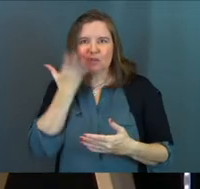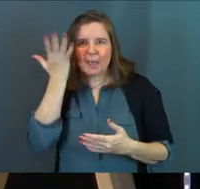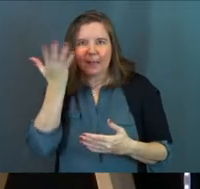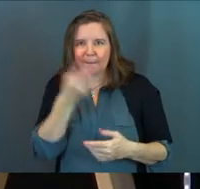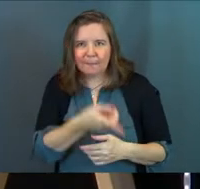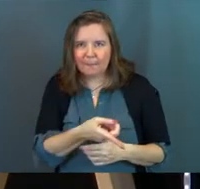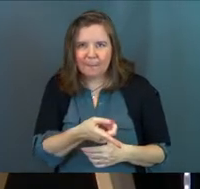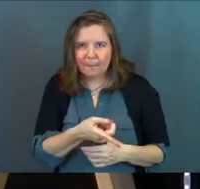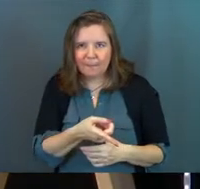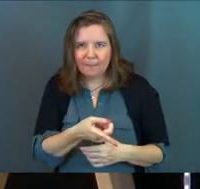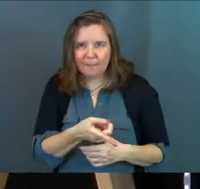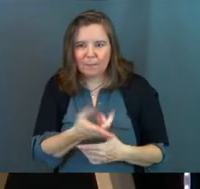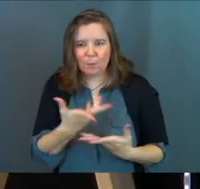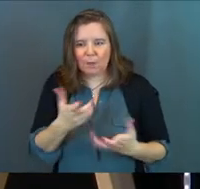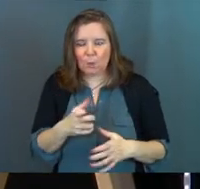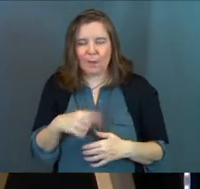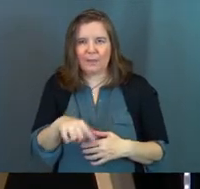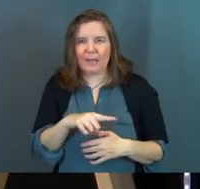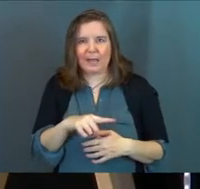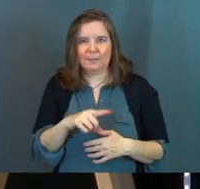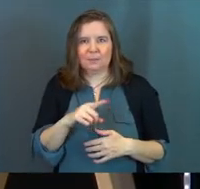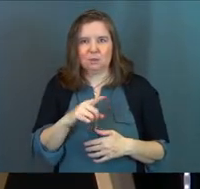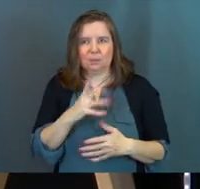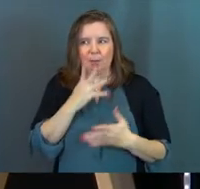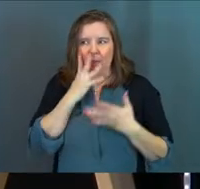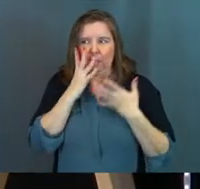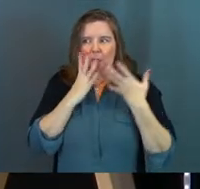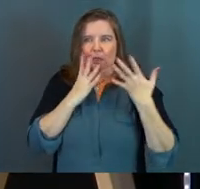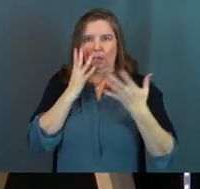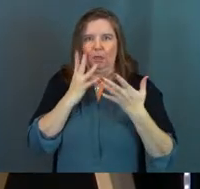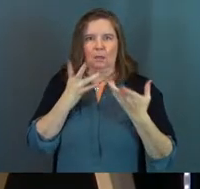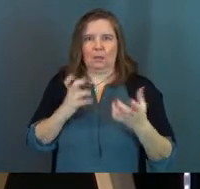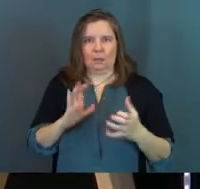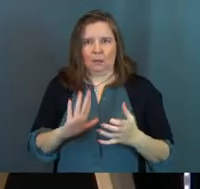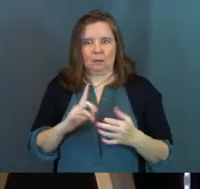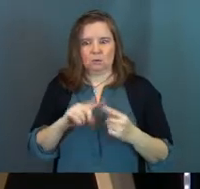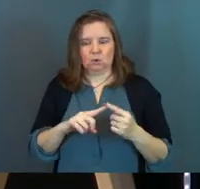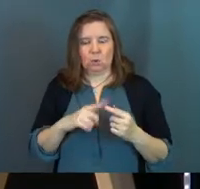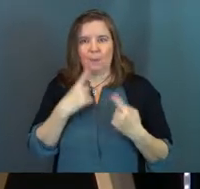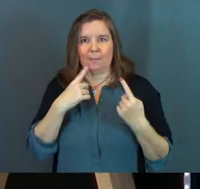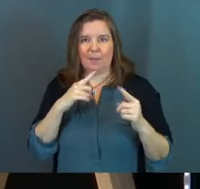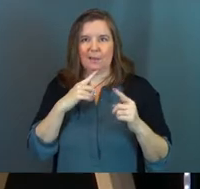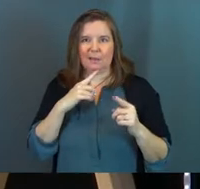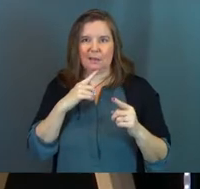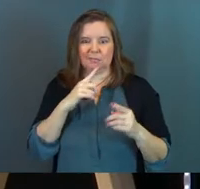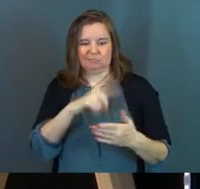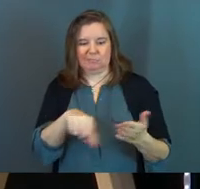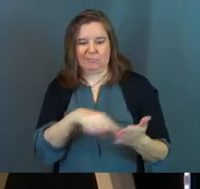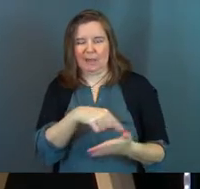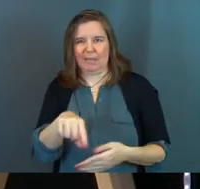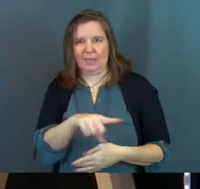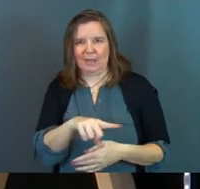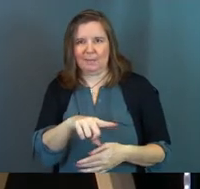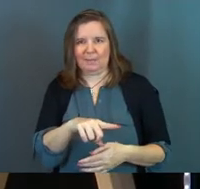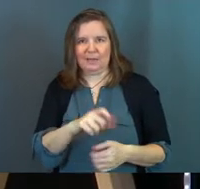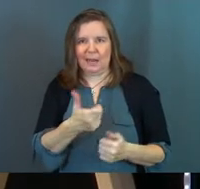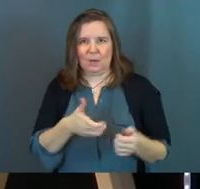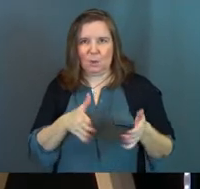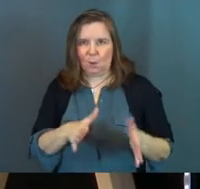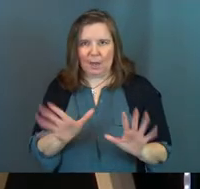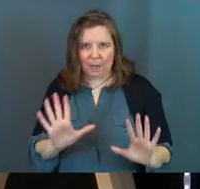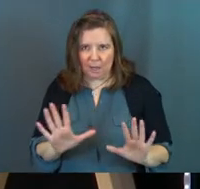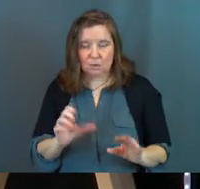shame. We don't want them to be ashamed. We don't want to publicly humiliate them in any